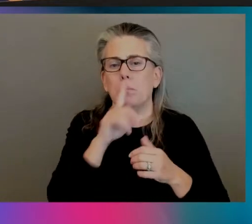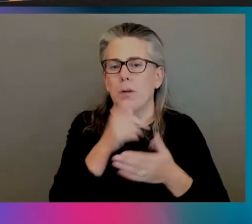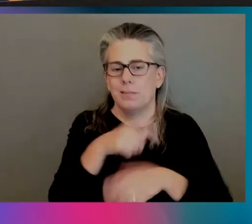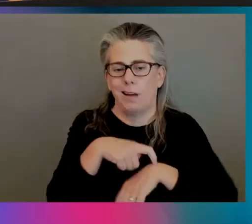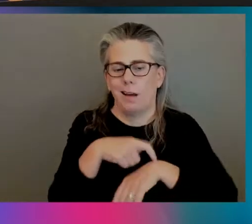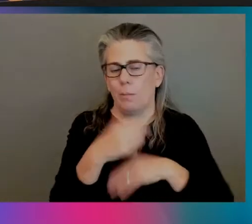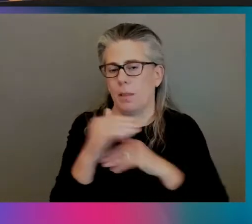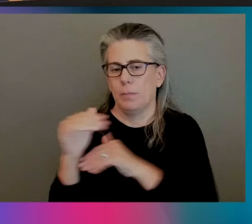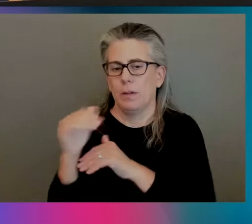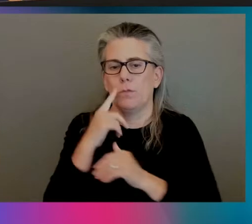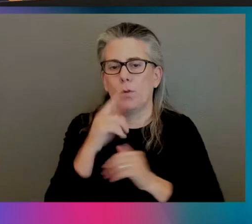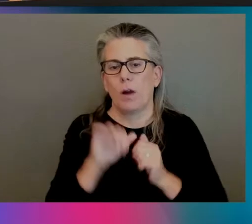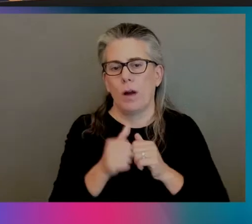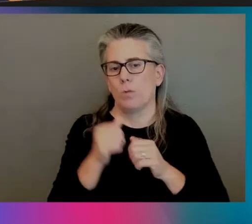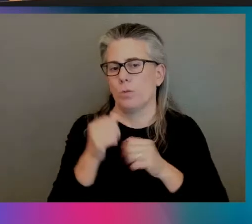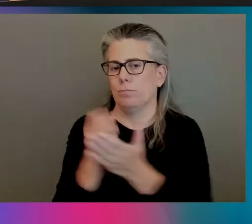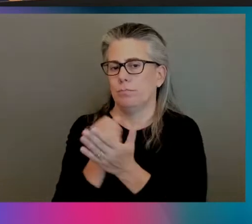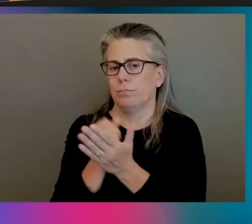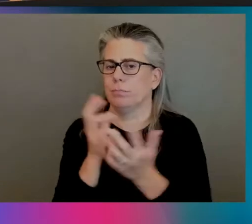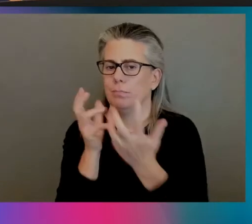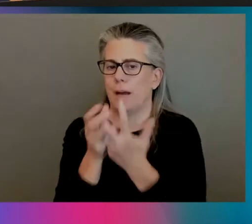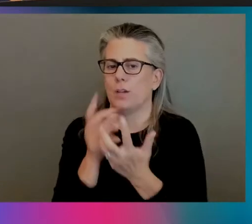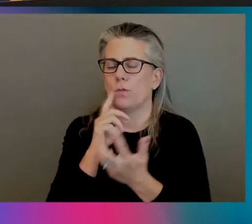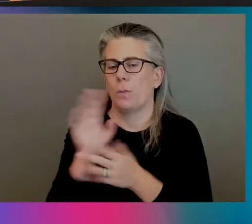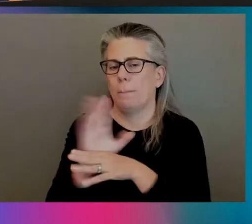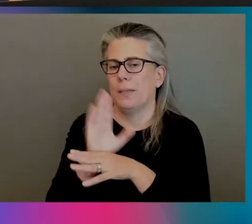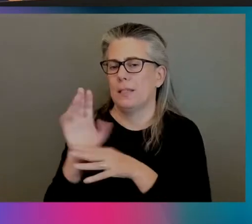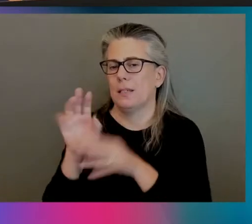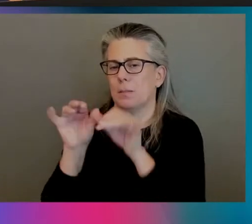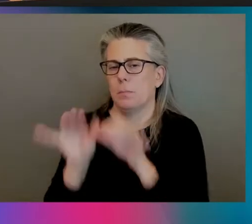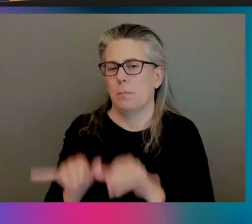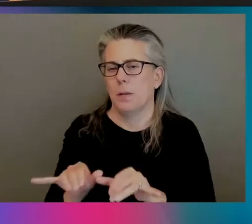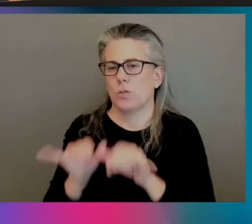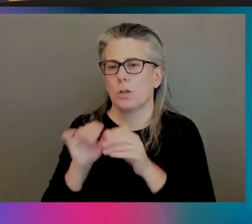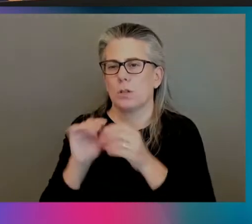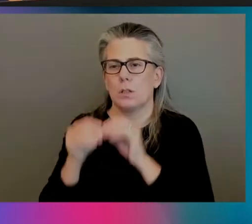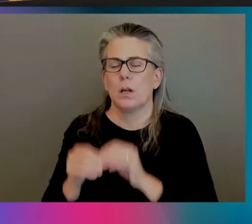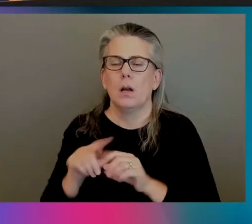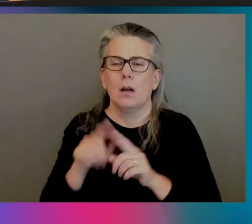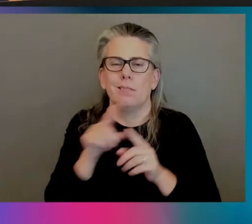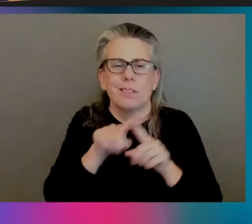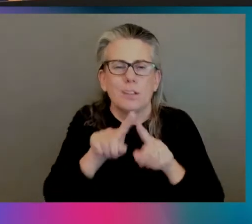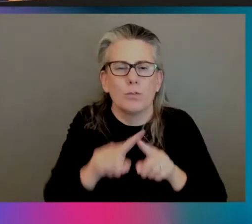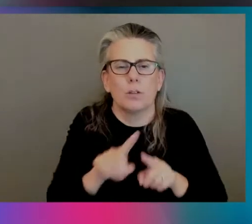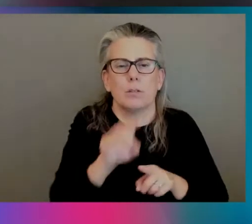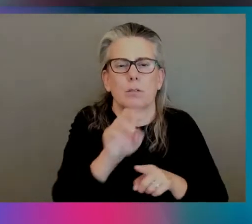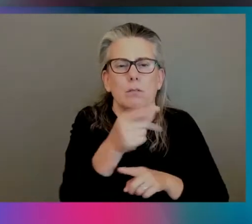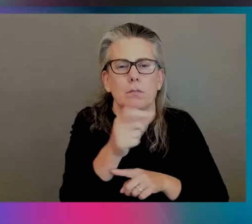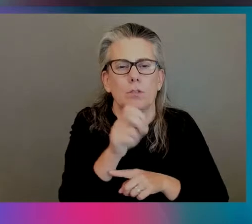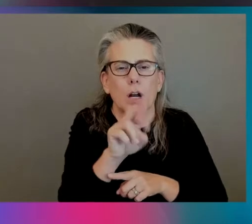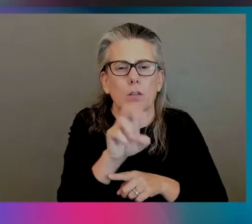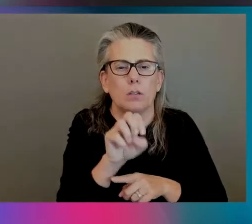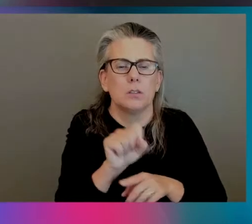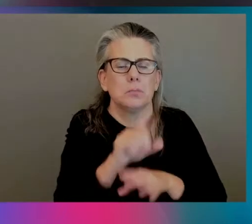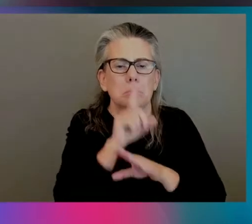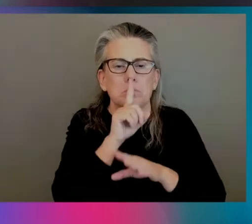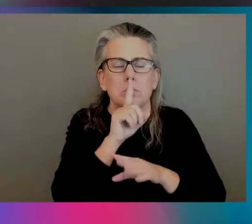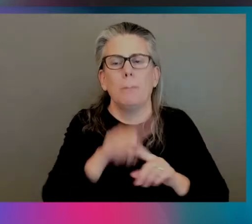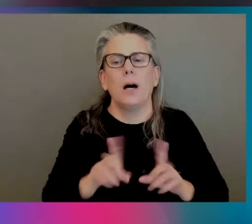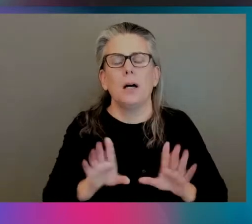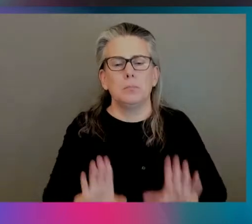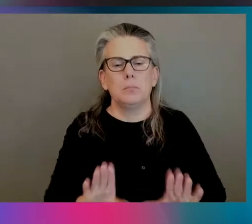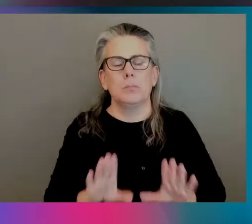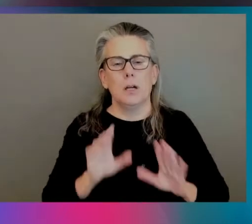or for filters, for instance, genres and things like that. But then you access it either in real time